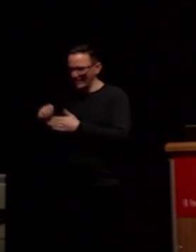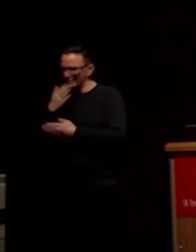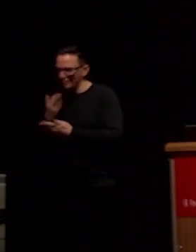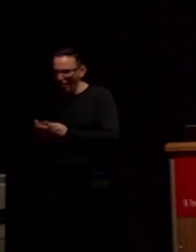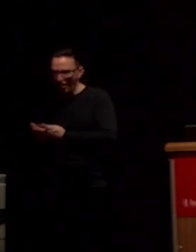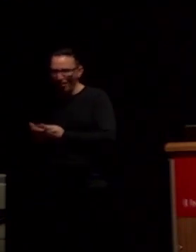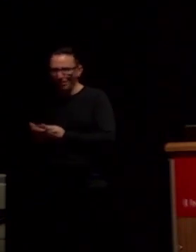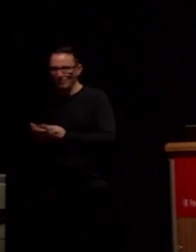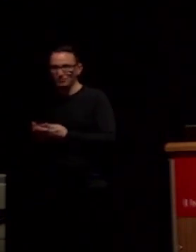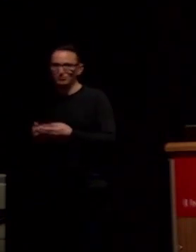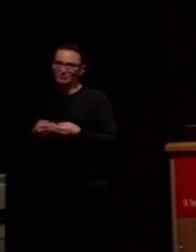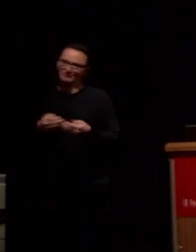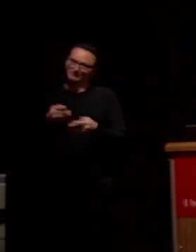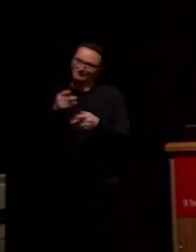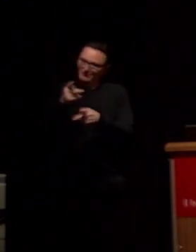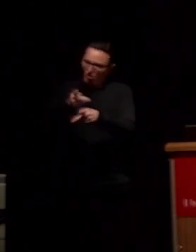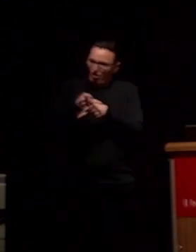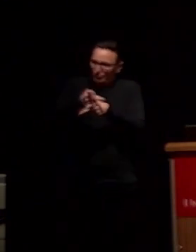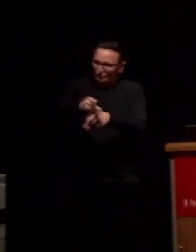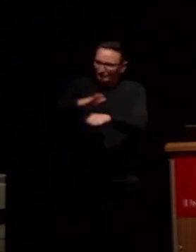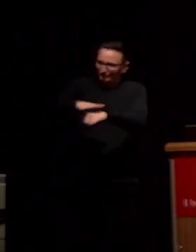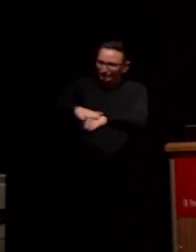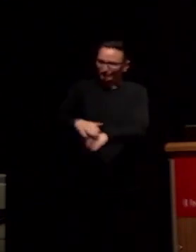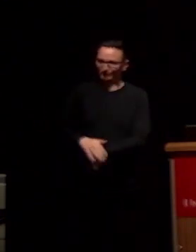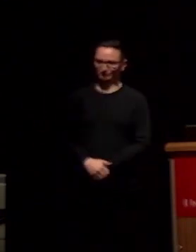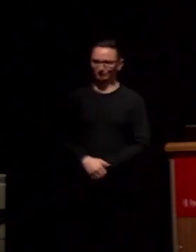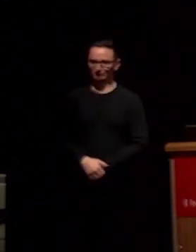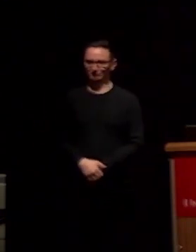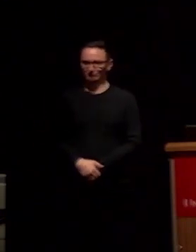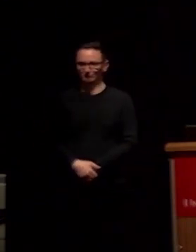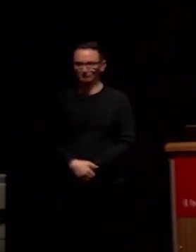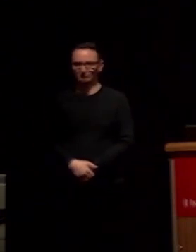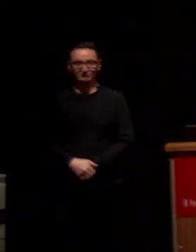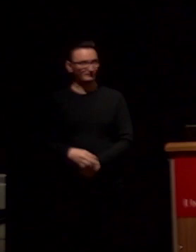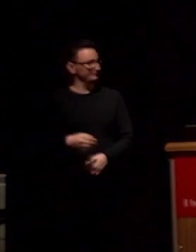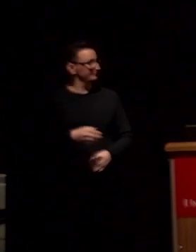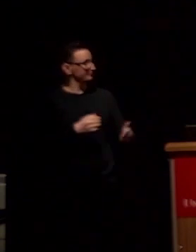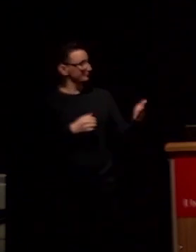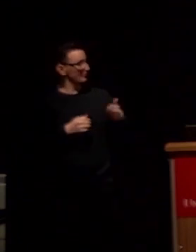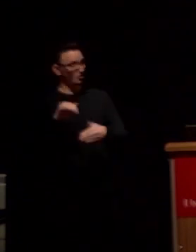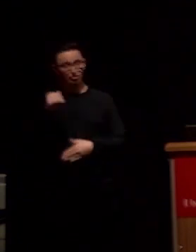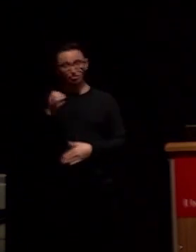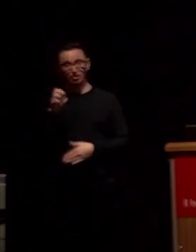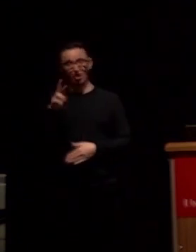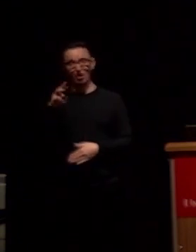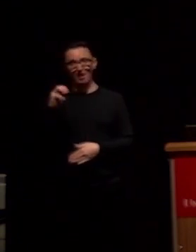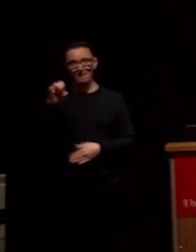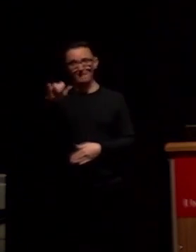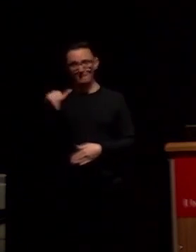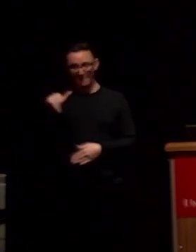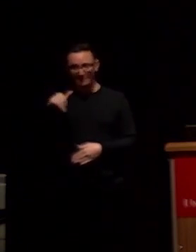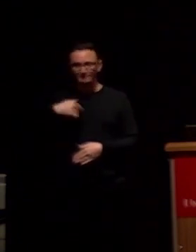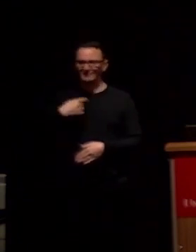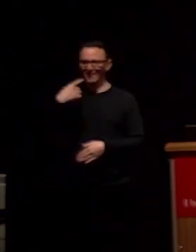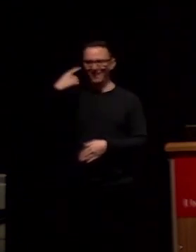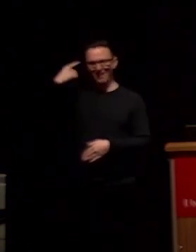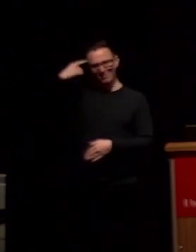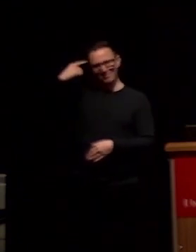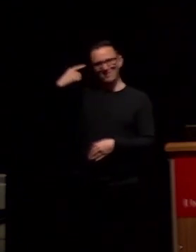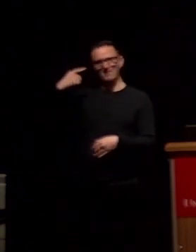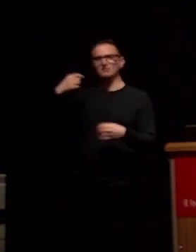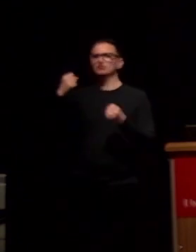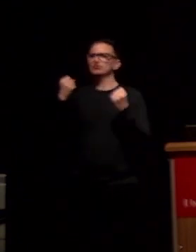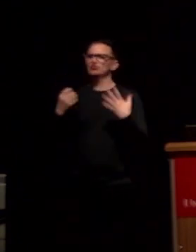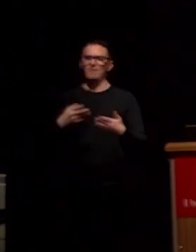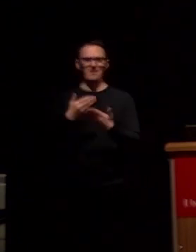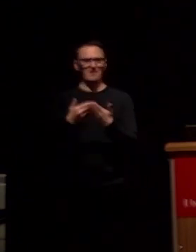would say be cautious. Mm-hmm. Yeah, I think so many different things about what's happening in the industry today, and